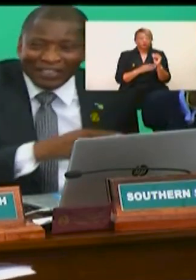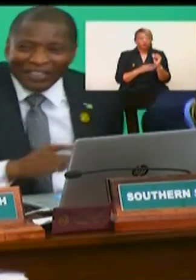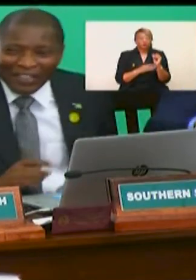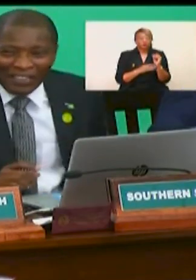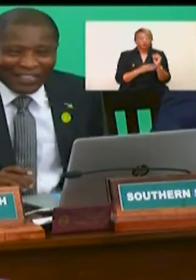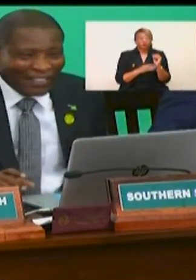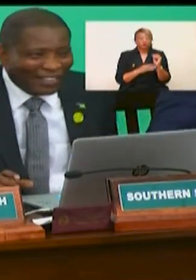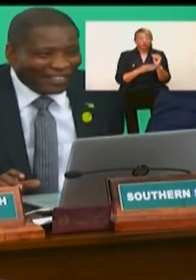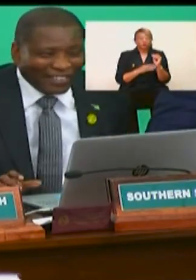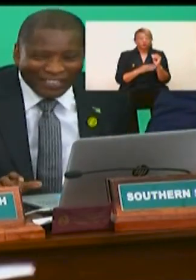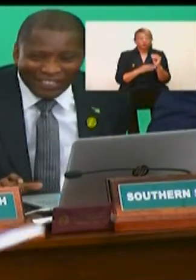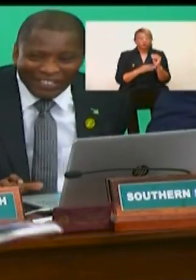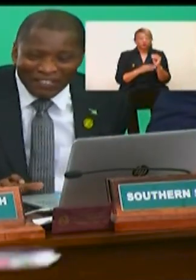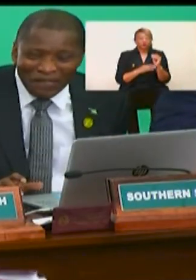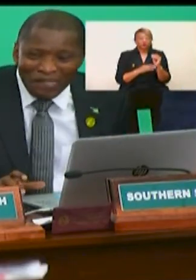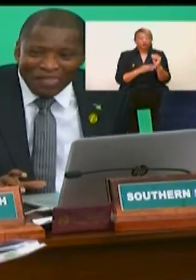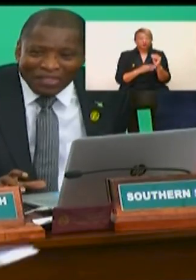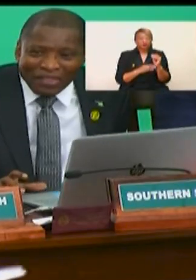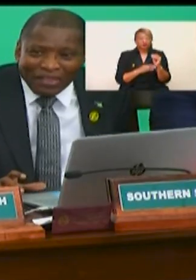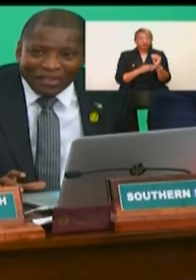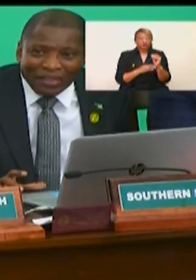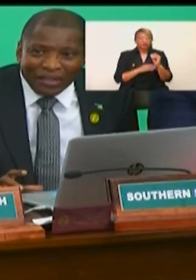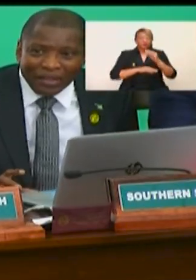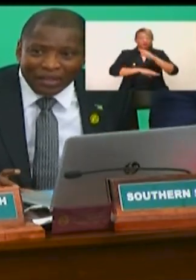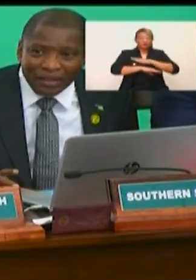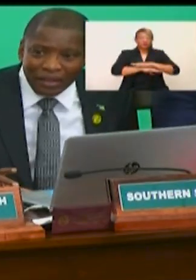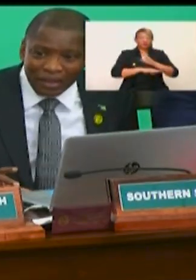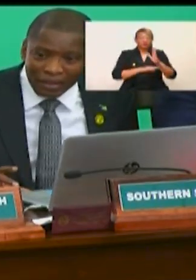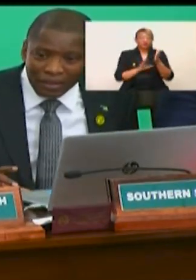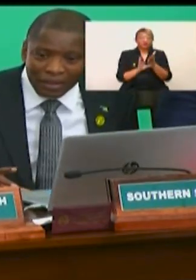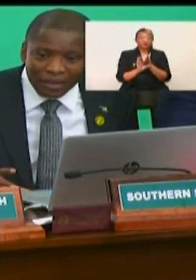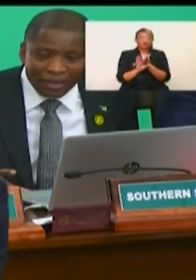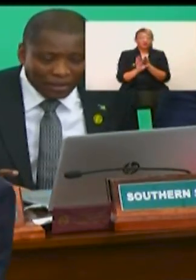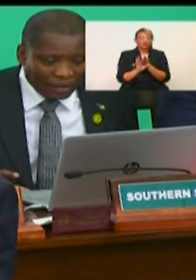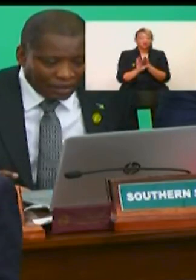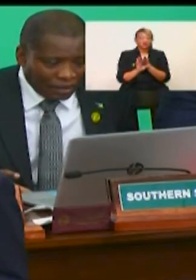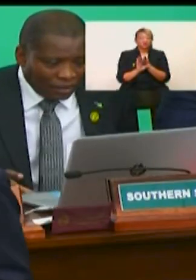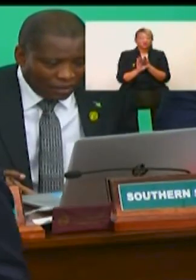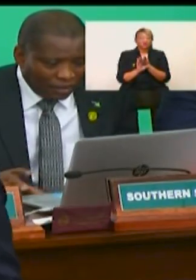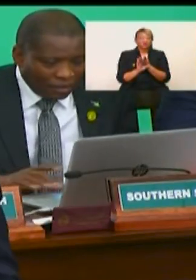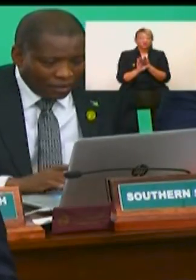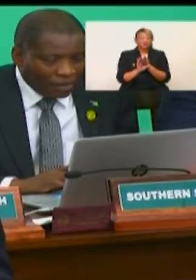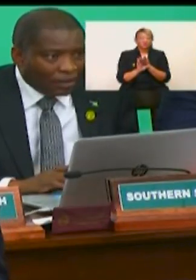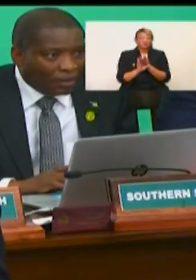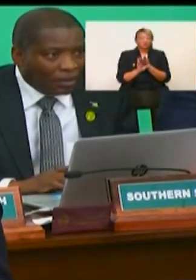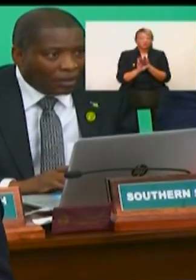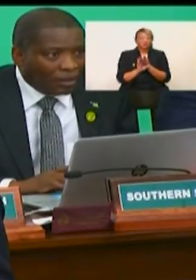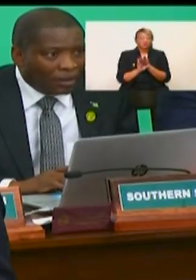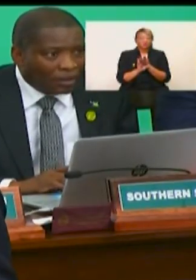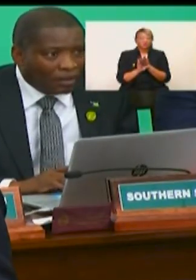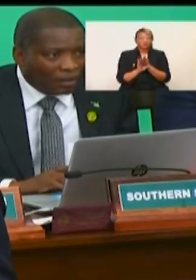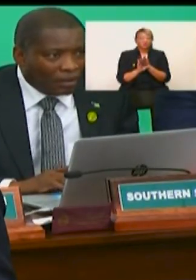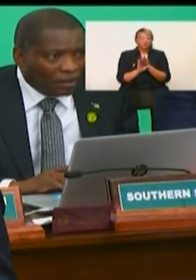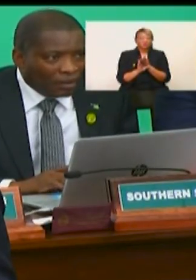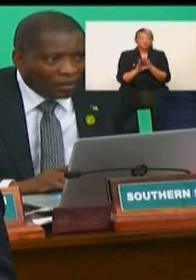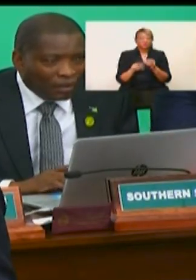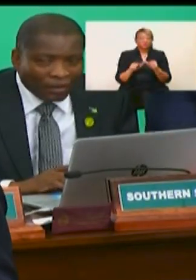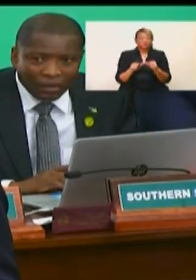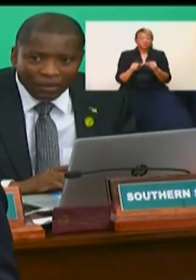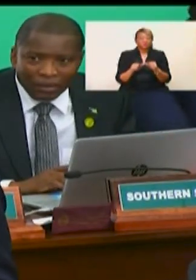what I'm gonna do, when I speak, I can table your file. Madam Speaker, may I continue? Madam